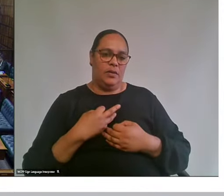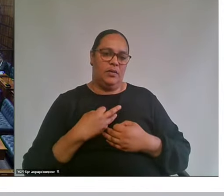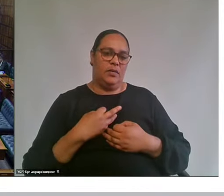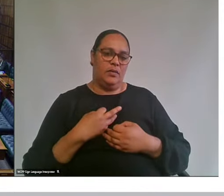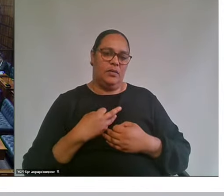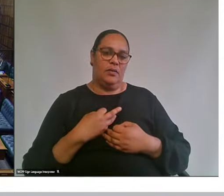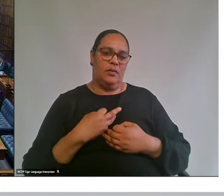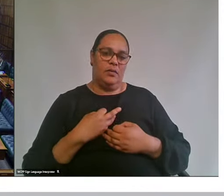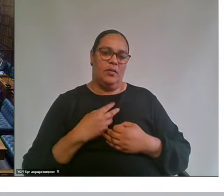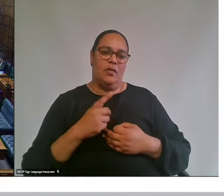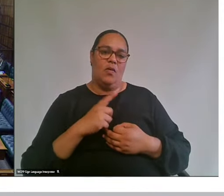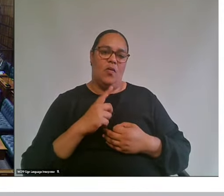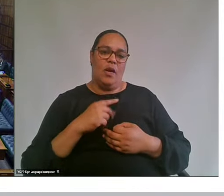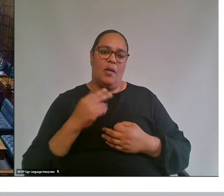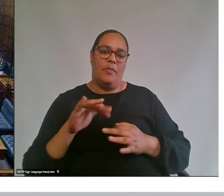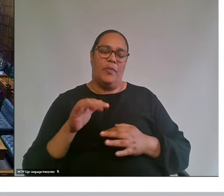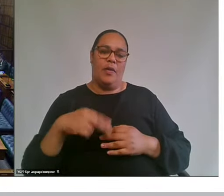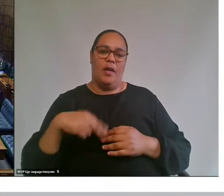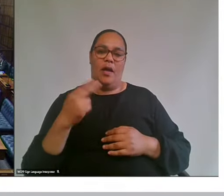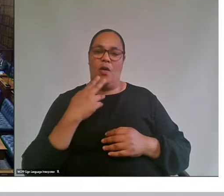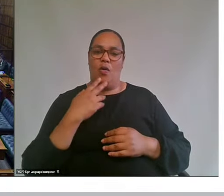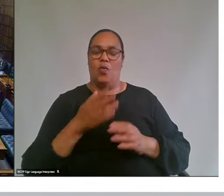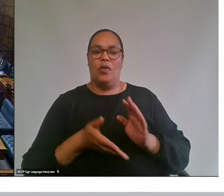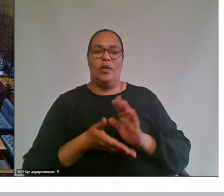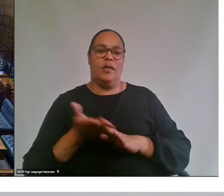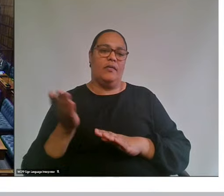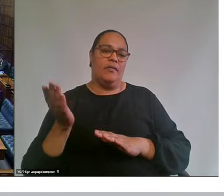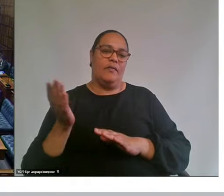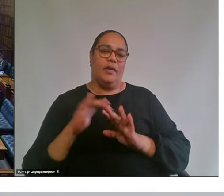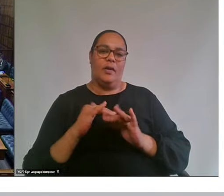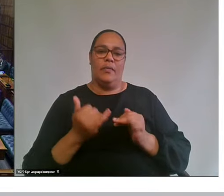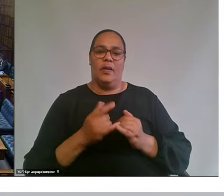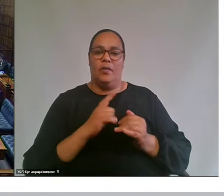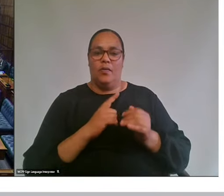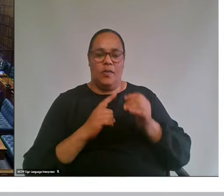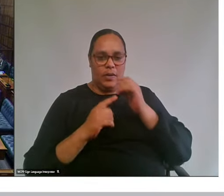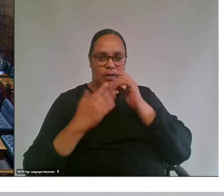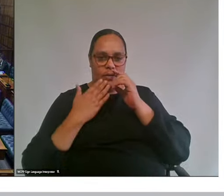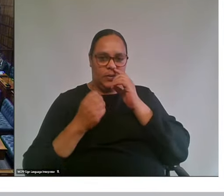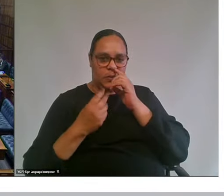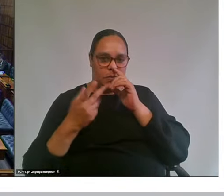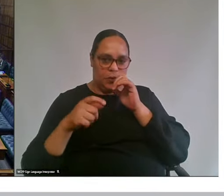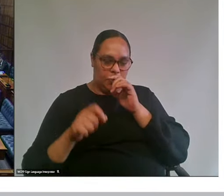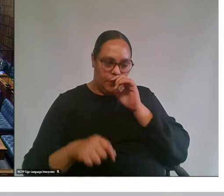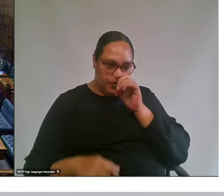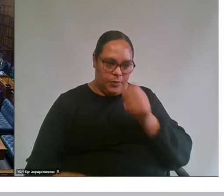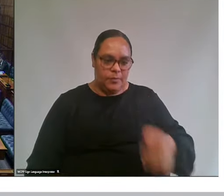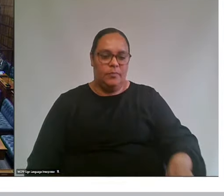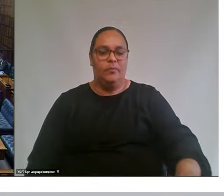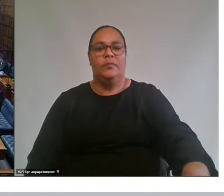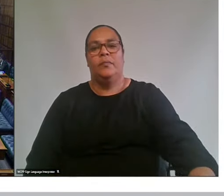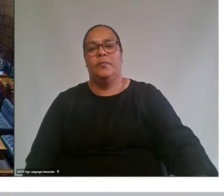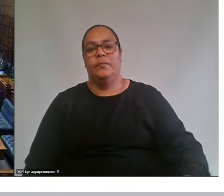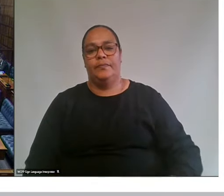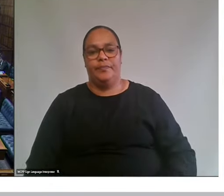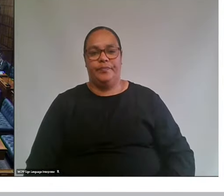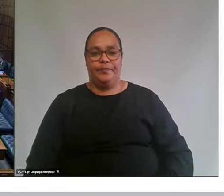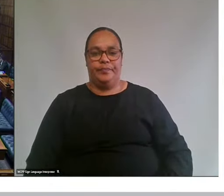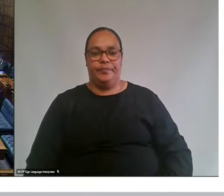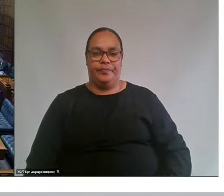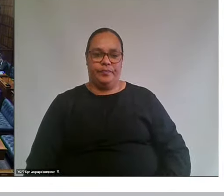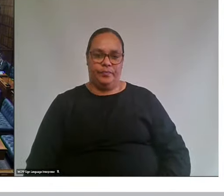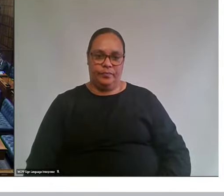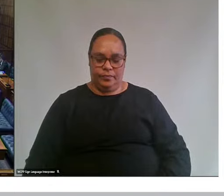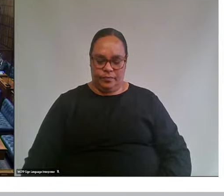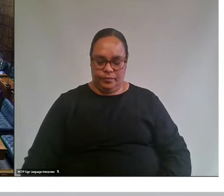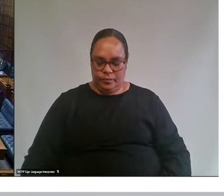high amount of people actually living there the company thank you very much CH person thank you very much members are